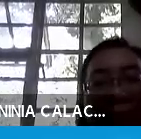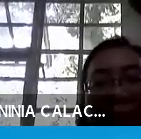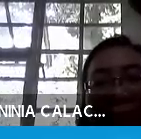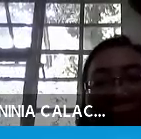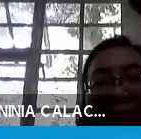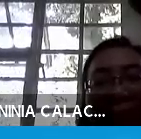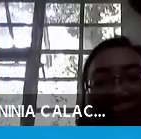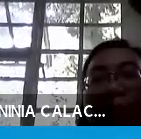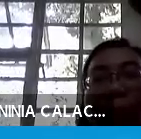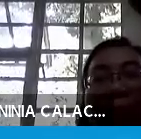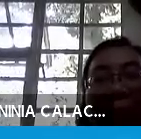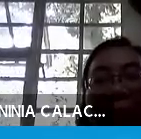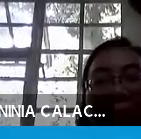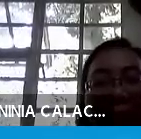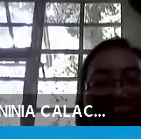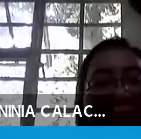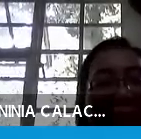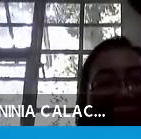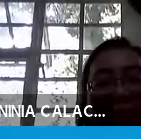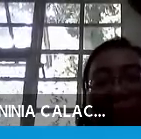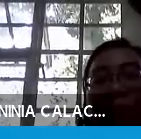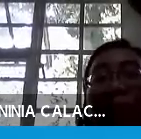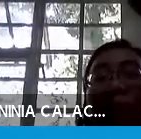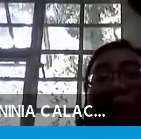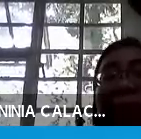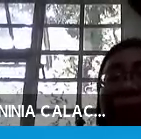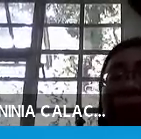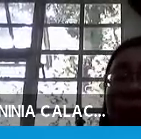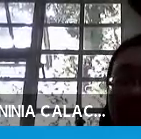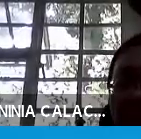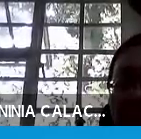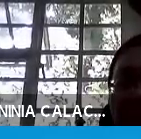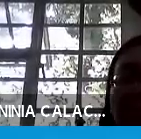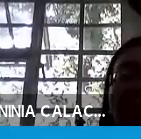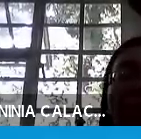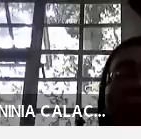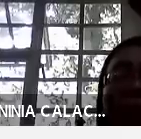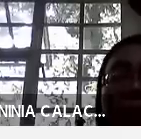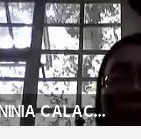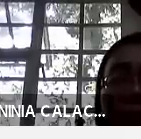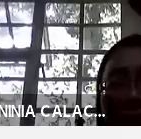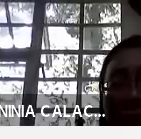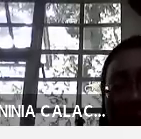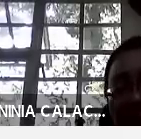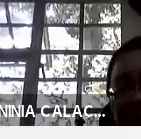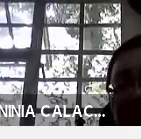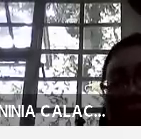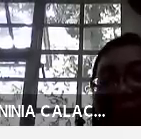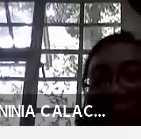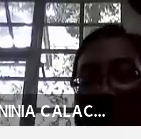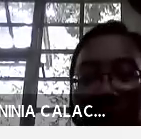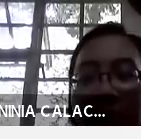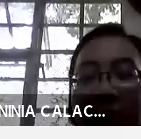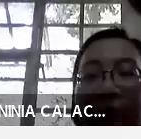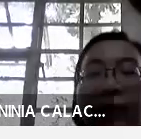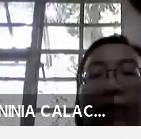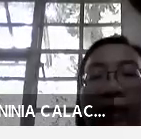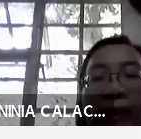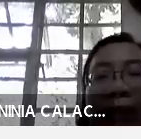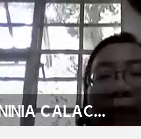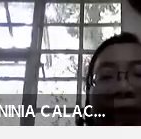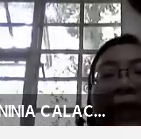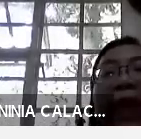So these are the whys and the hows. Okay. So let me